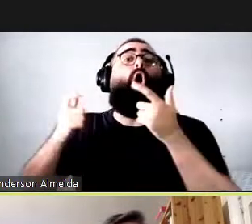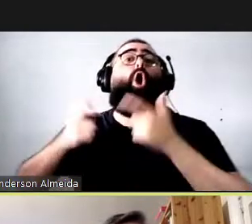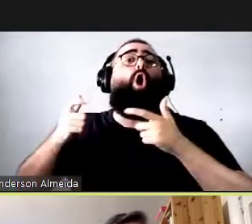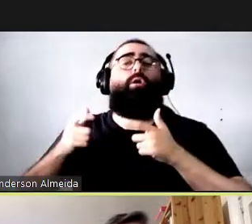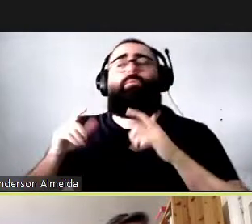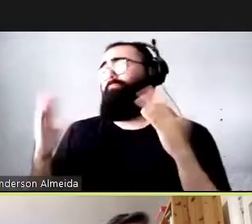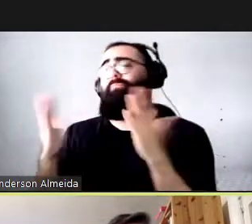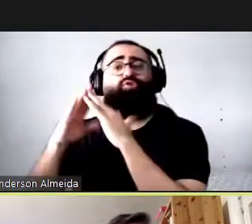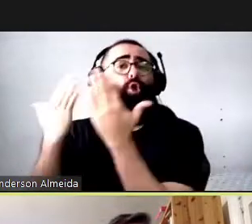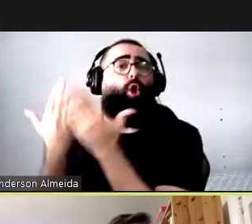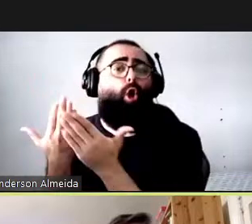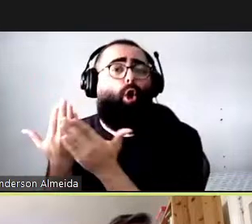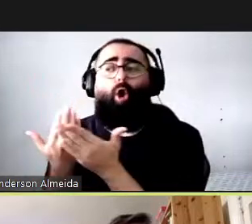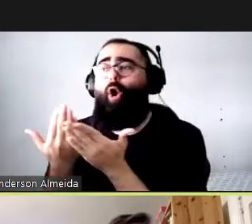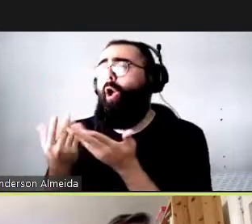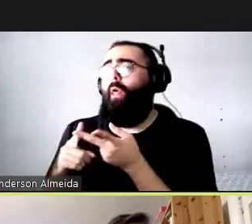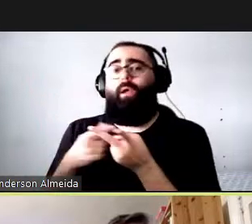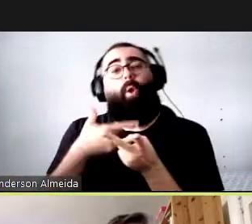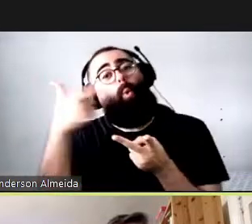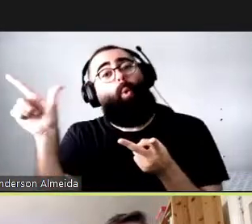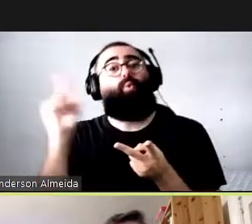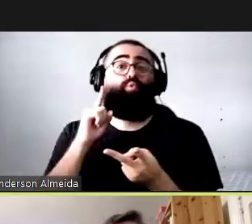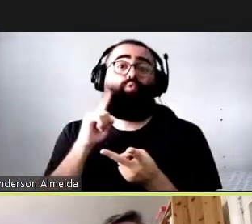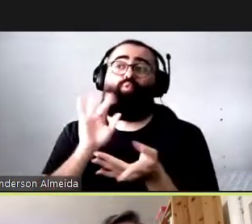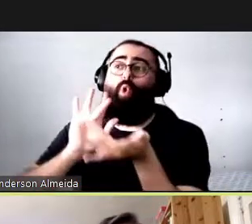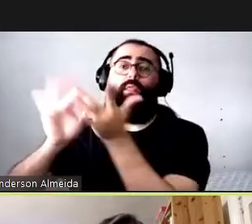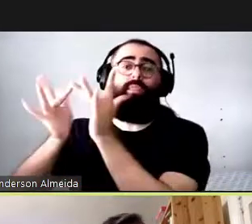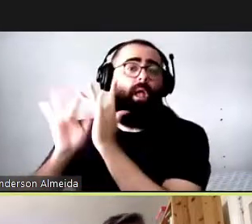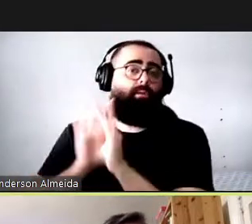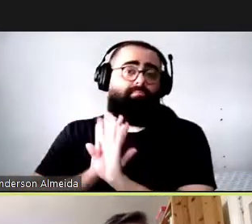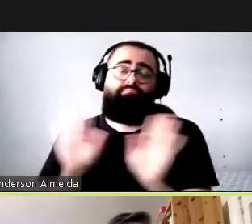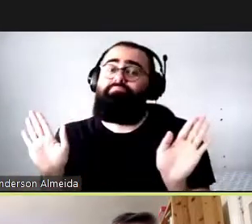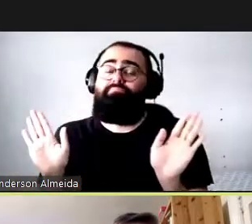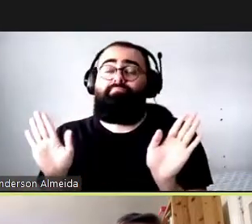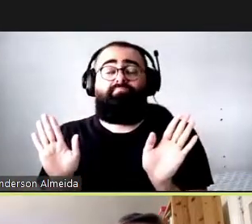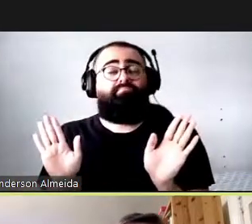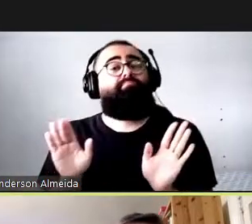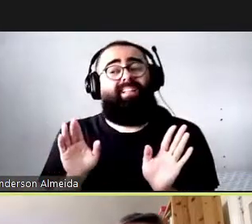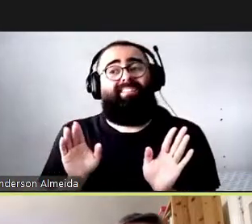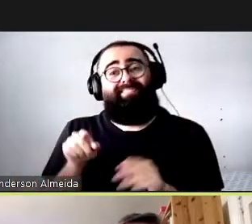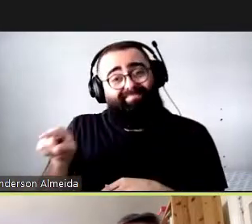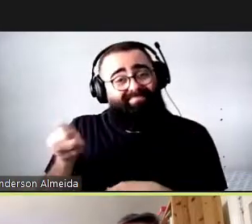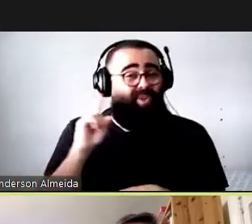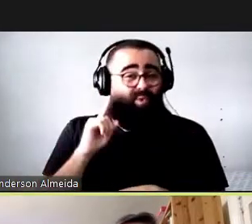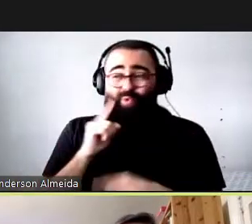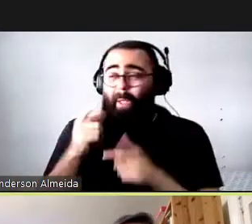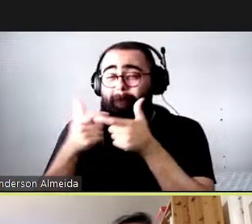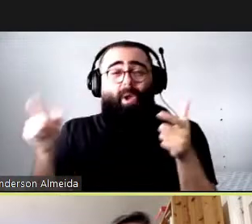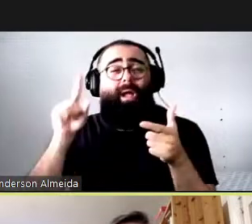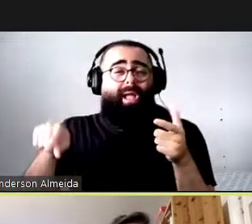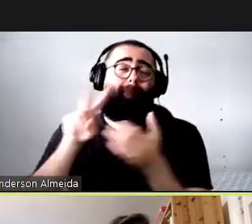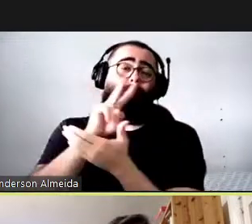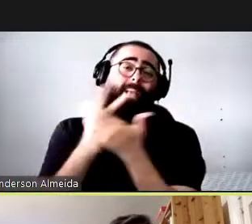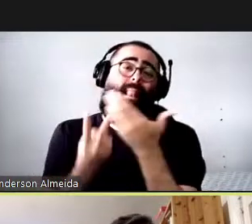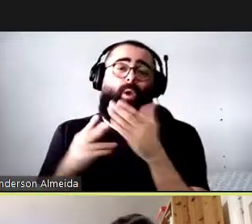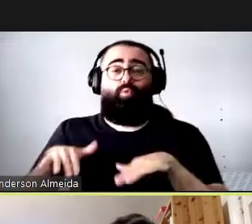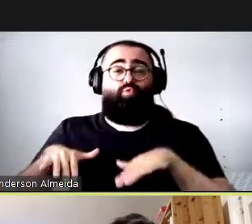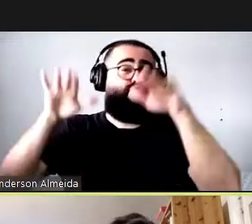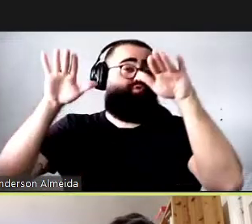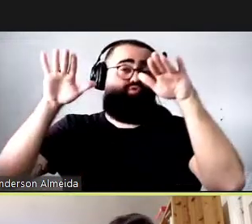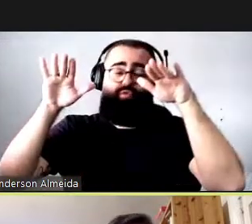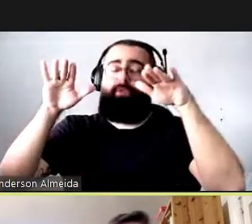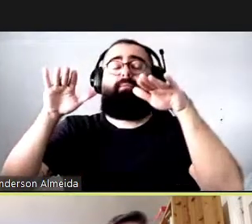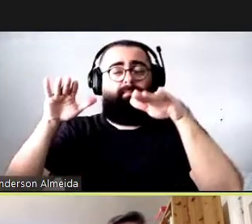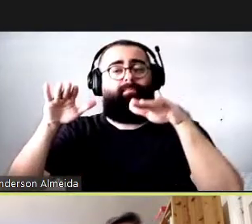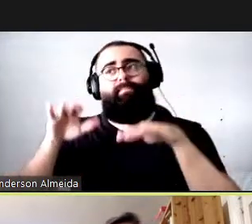It's kind of a standard bilingual situation where someone has one language that they